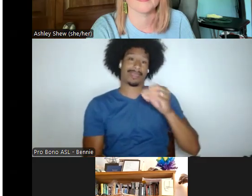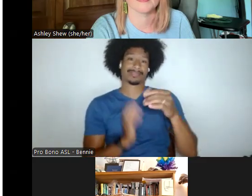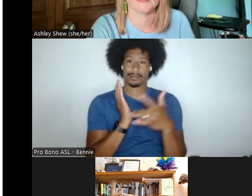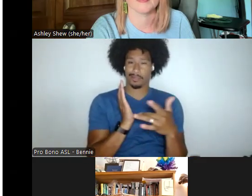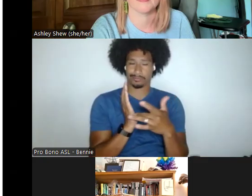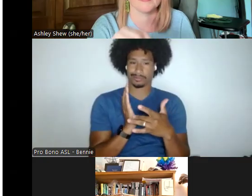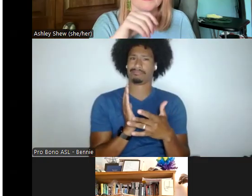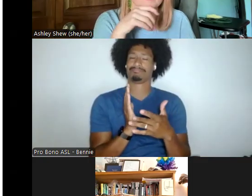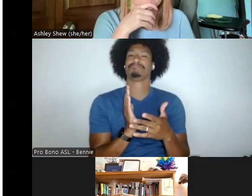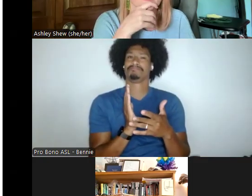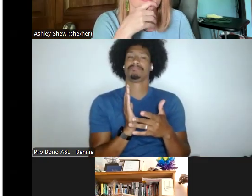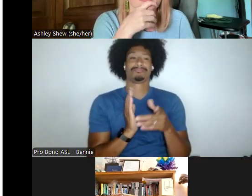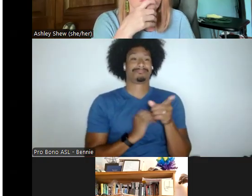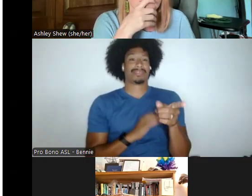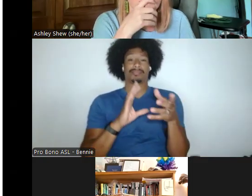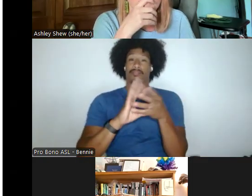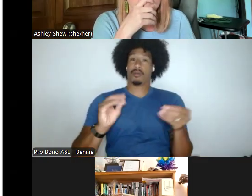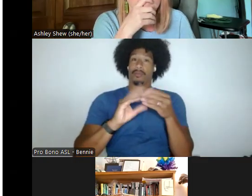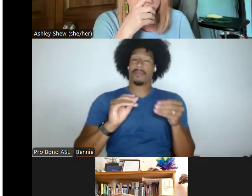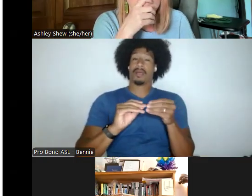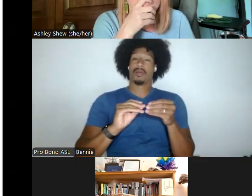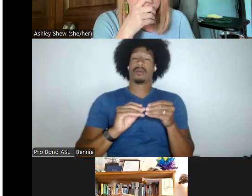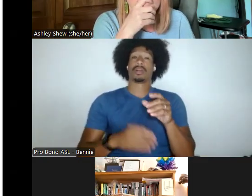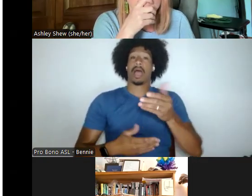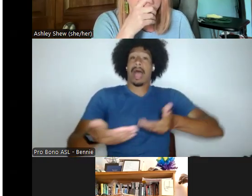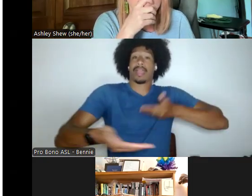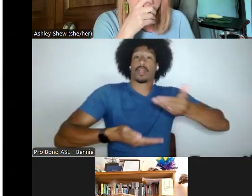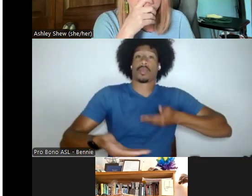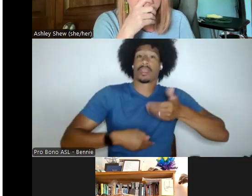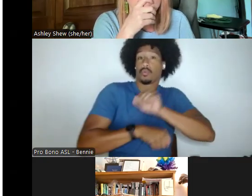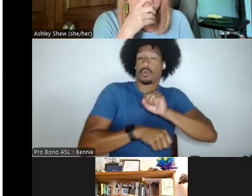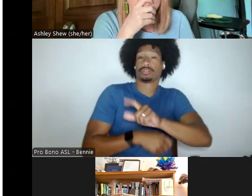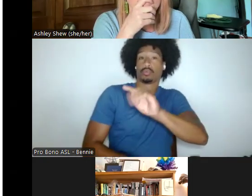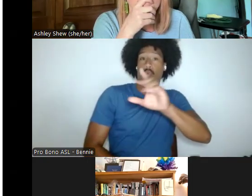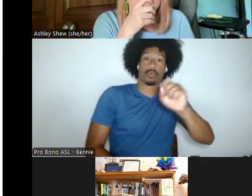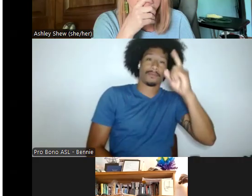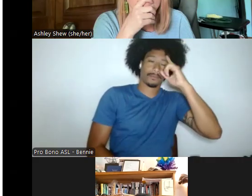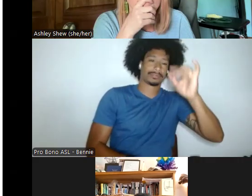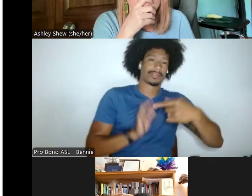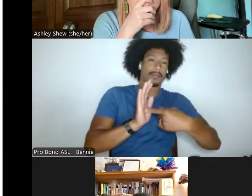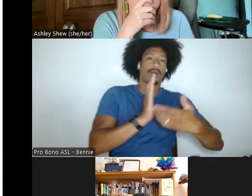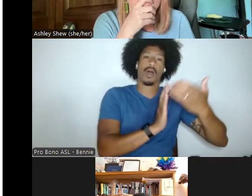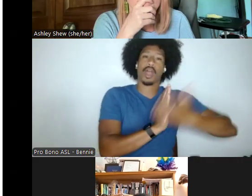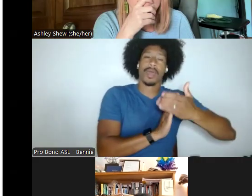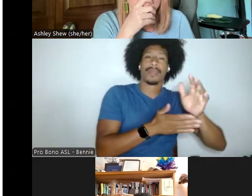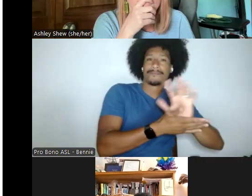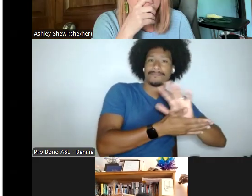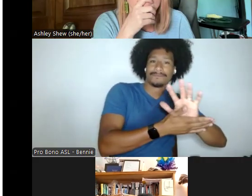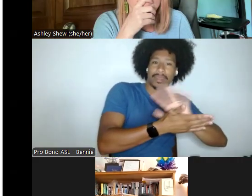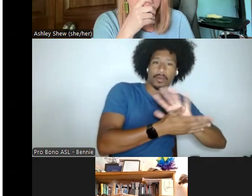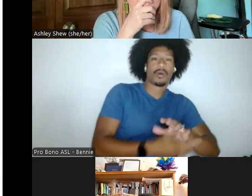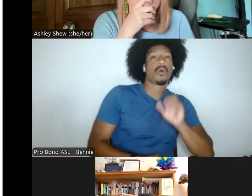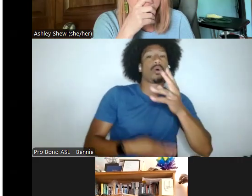that hiring tools like automated video or screener programs and